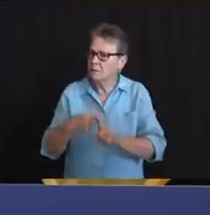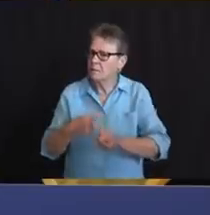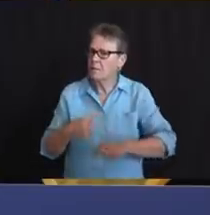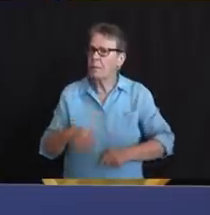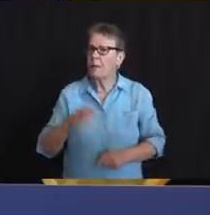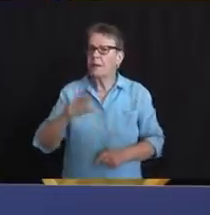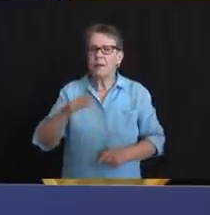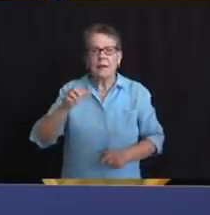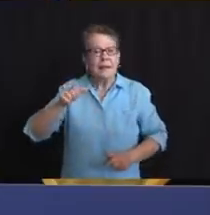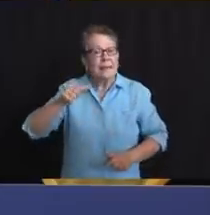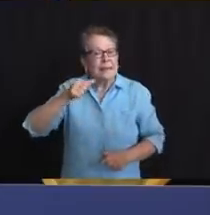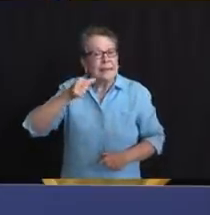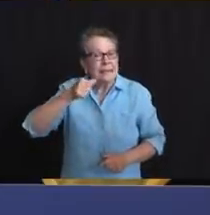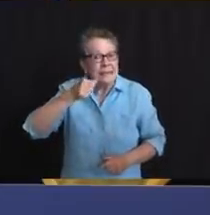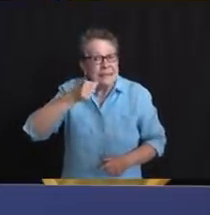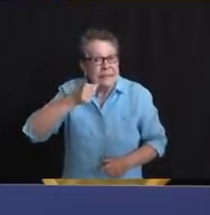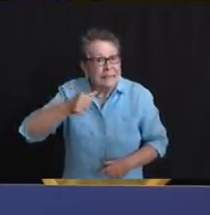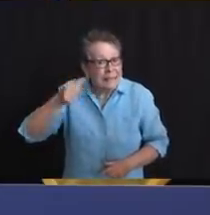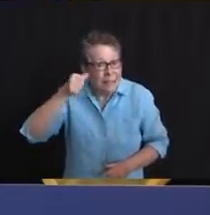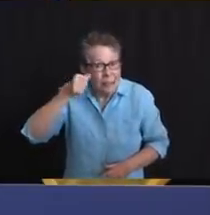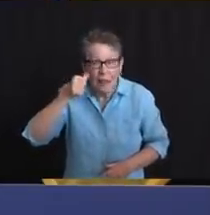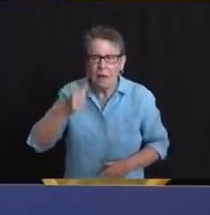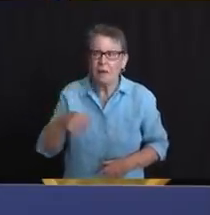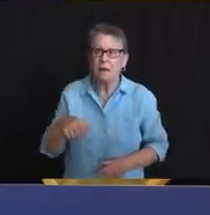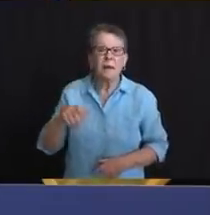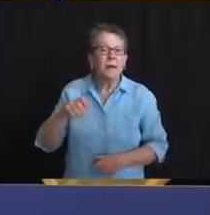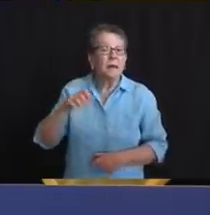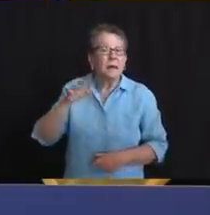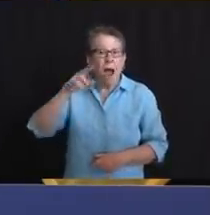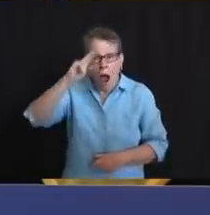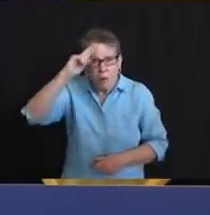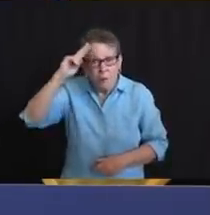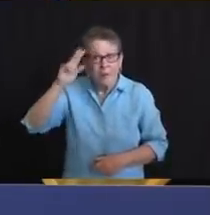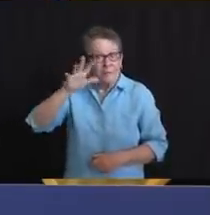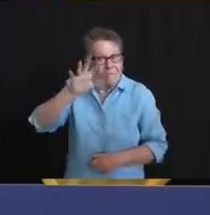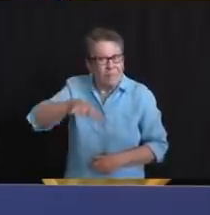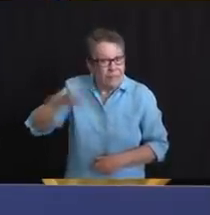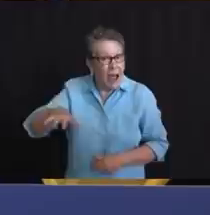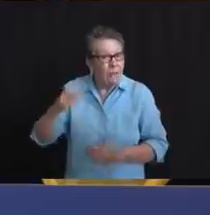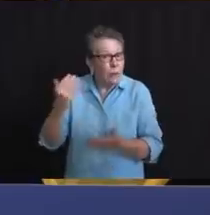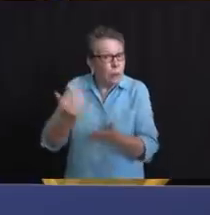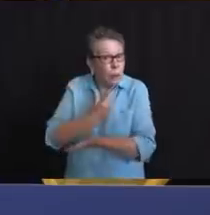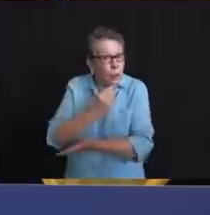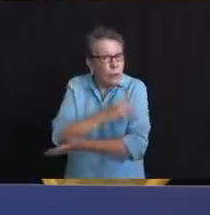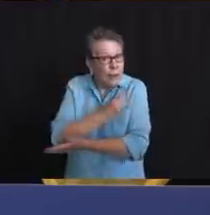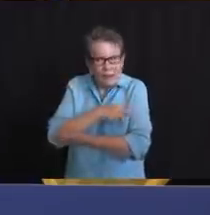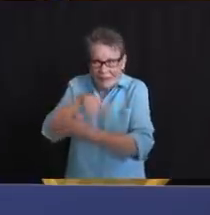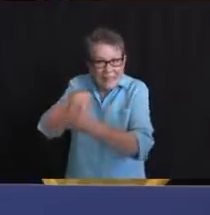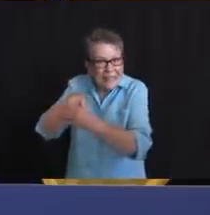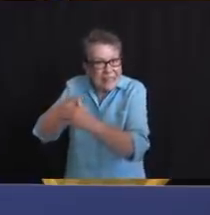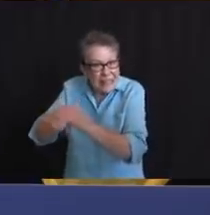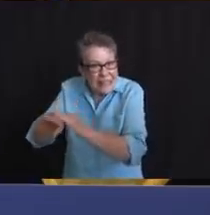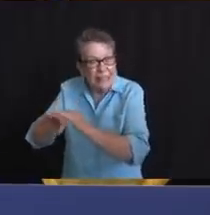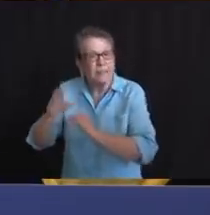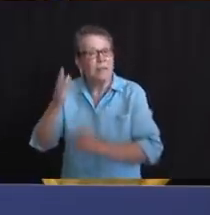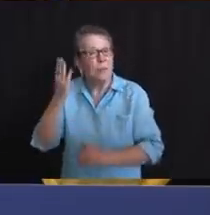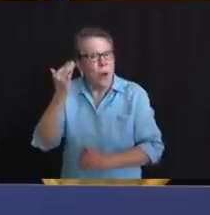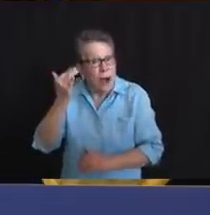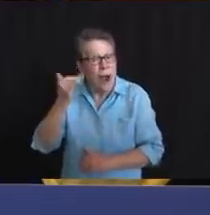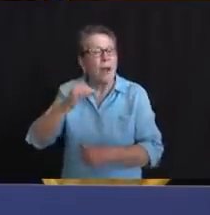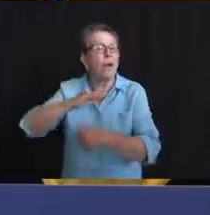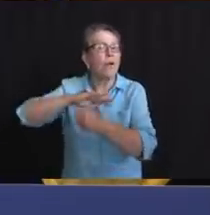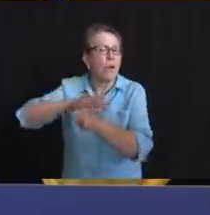with respect to those fellow New Jerseyans, they're not thinking we're out of the woods, and they're right. So this